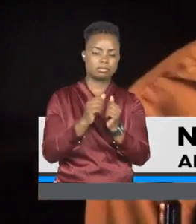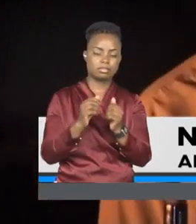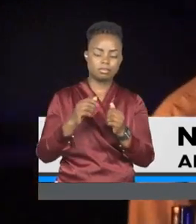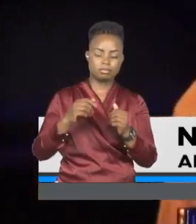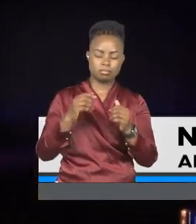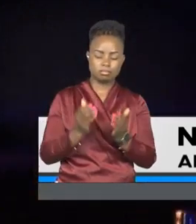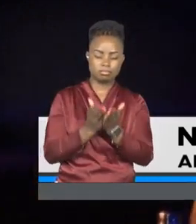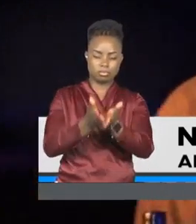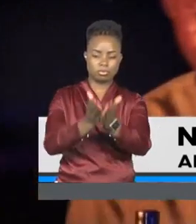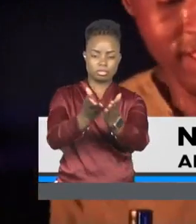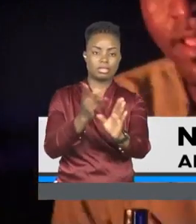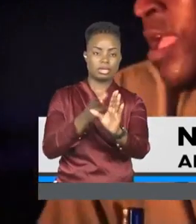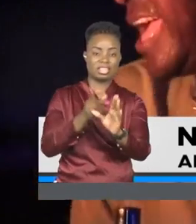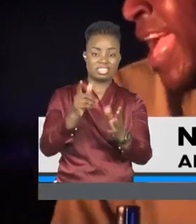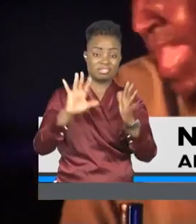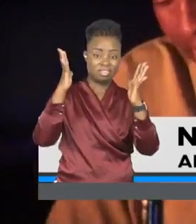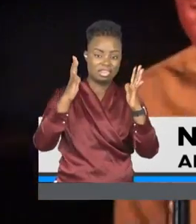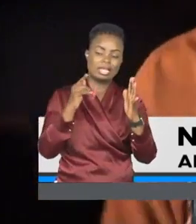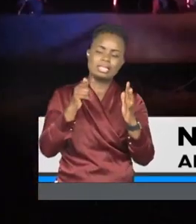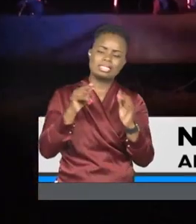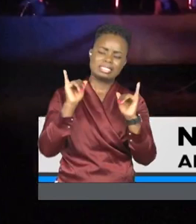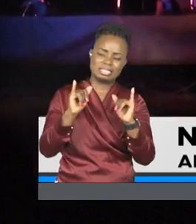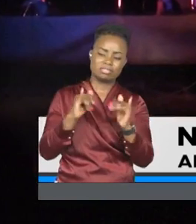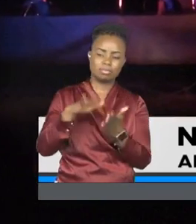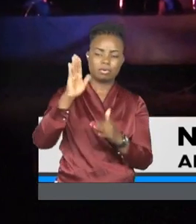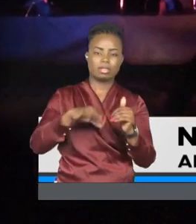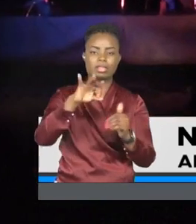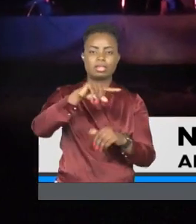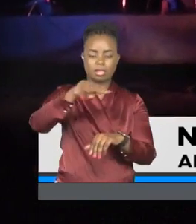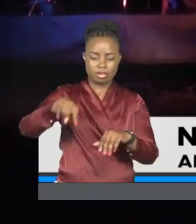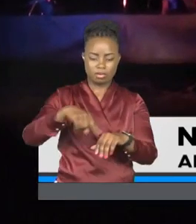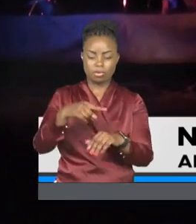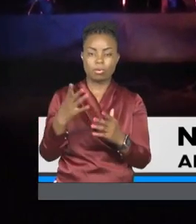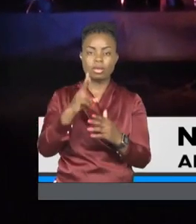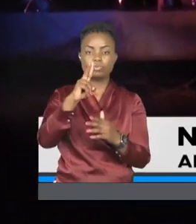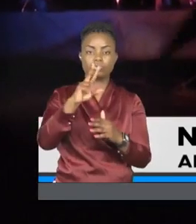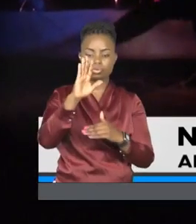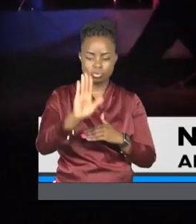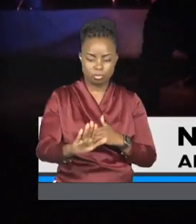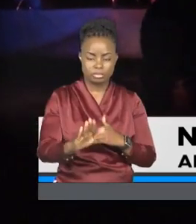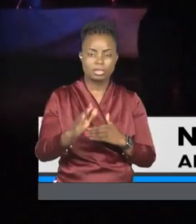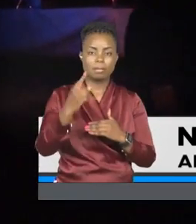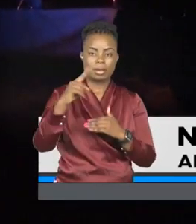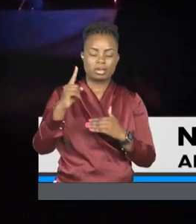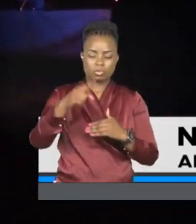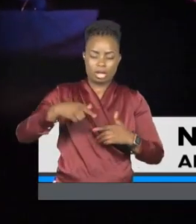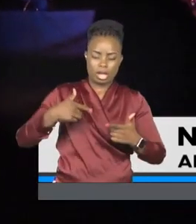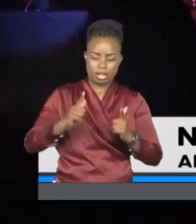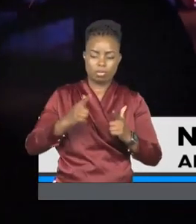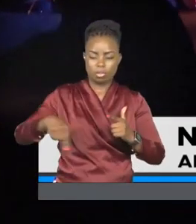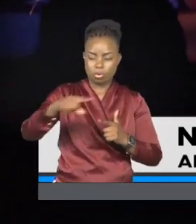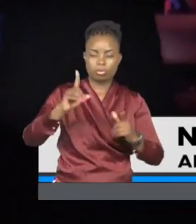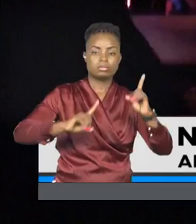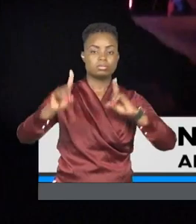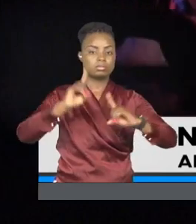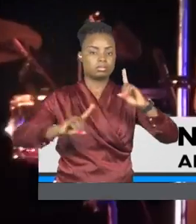attending the event. The parade normally lasts more than 3 hours, during which two stops are marked to allow the locals to dance with the festival goers. Among the